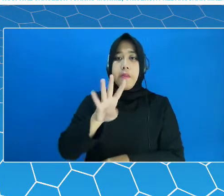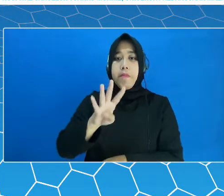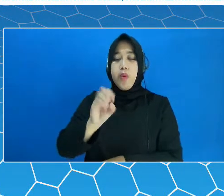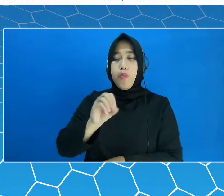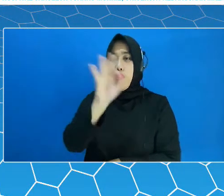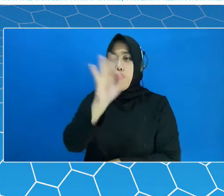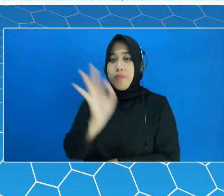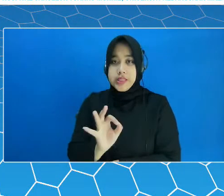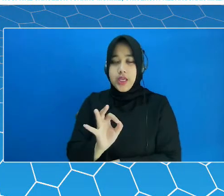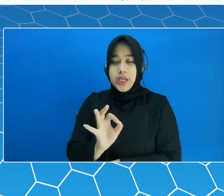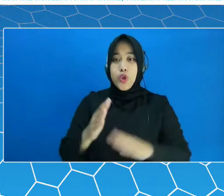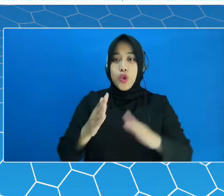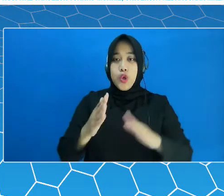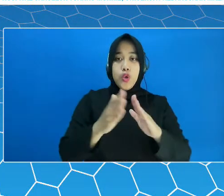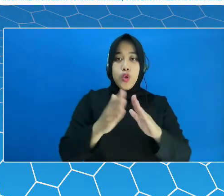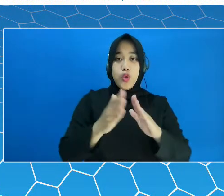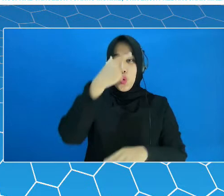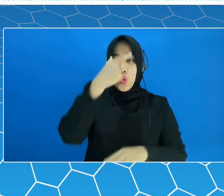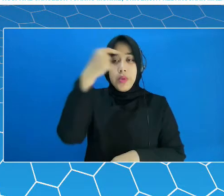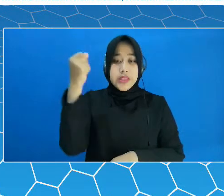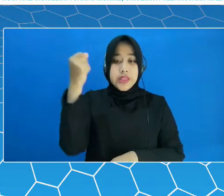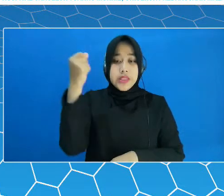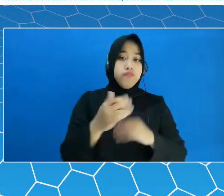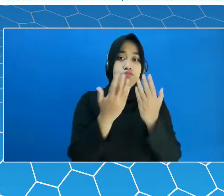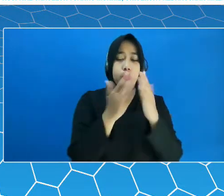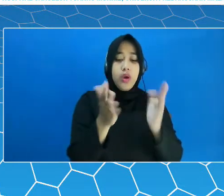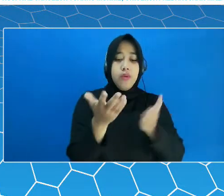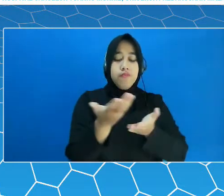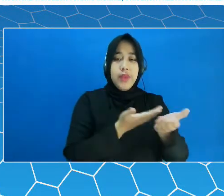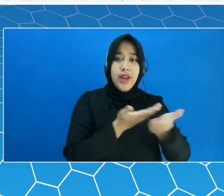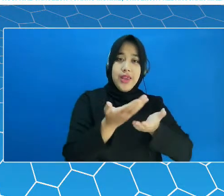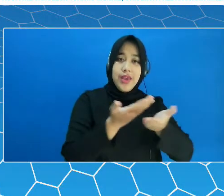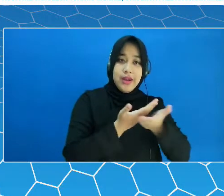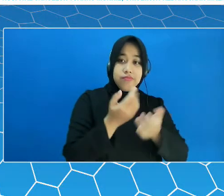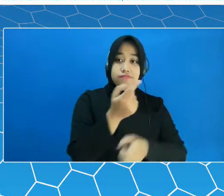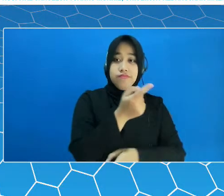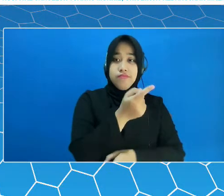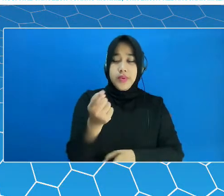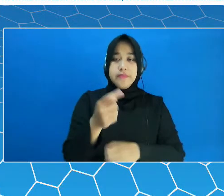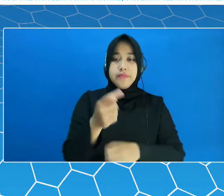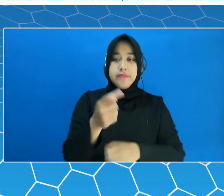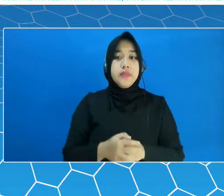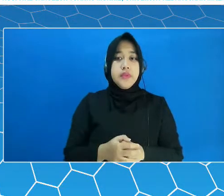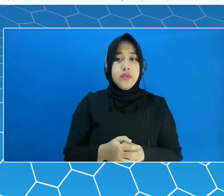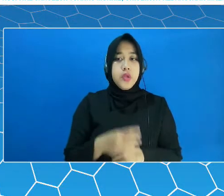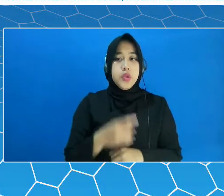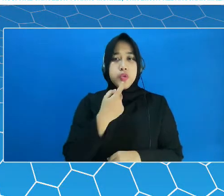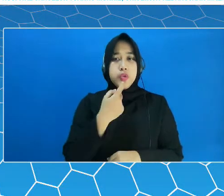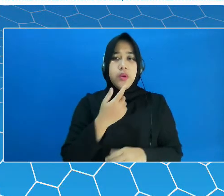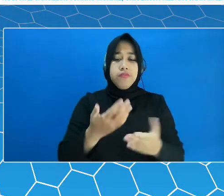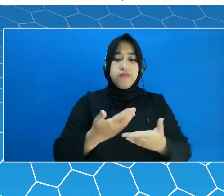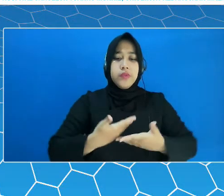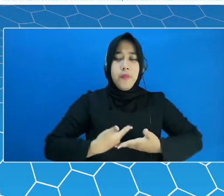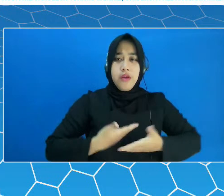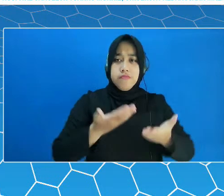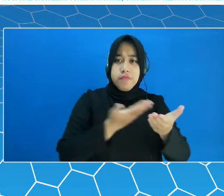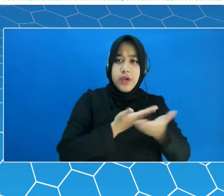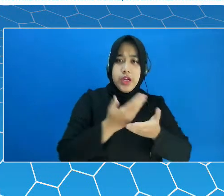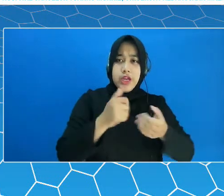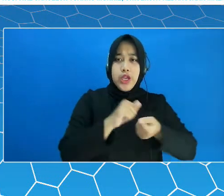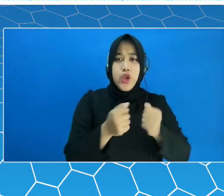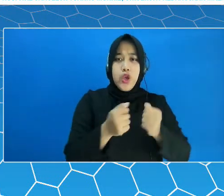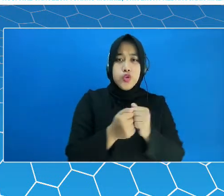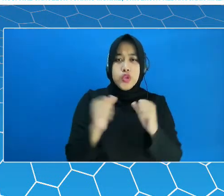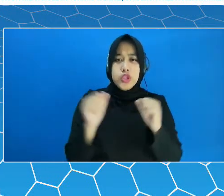only open their theater services and cater for only for priority or critical cases, inclusive of